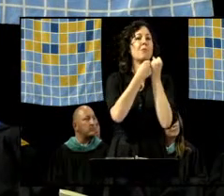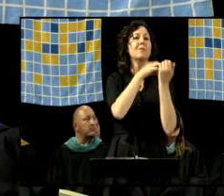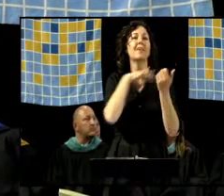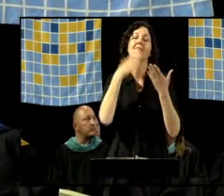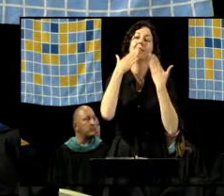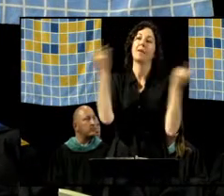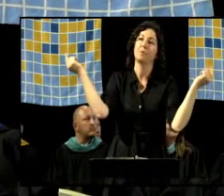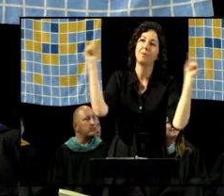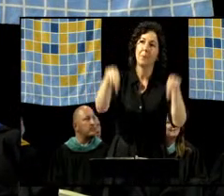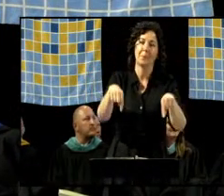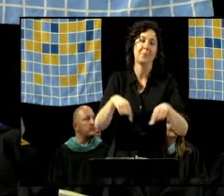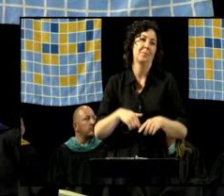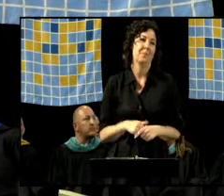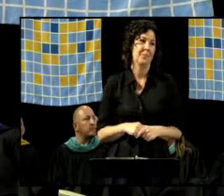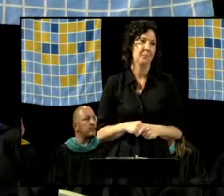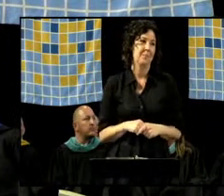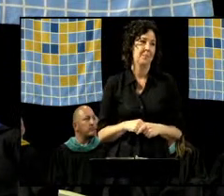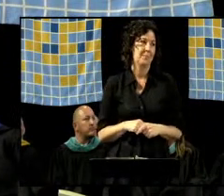with us today.